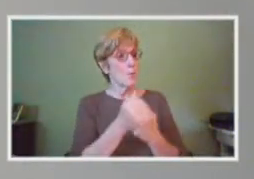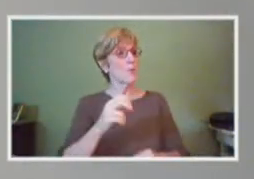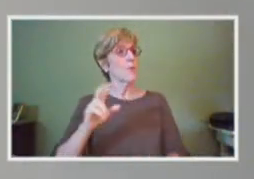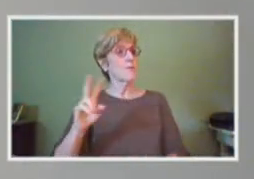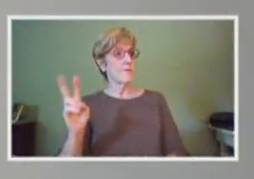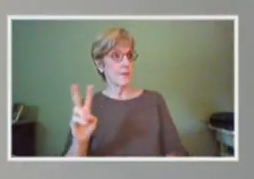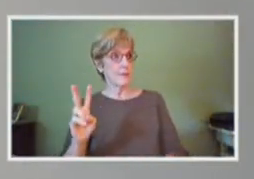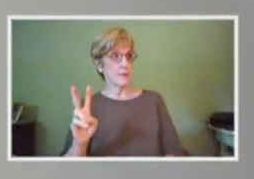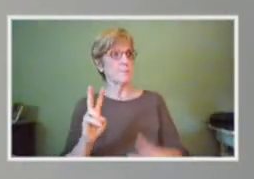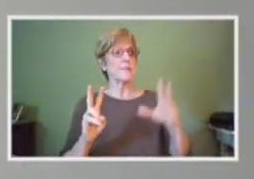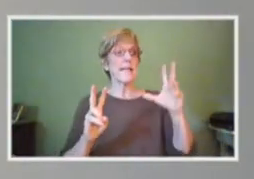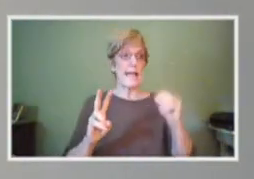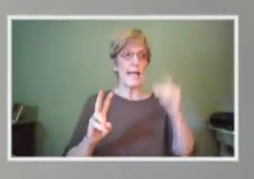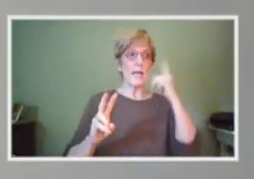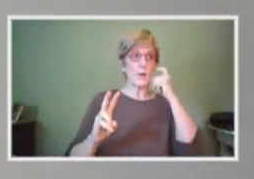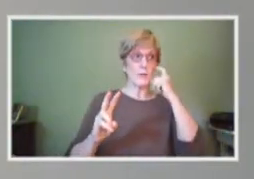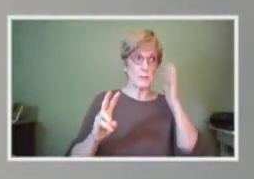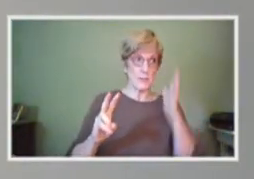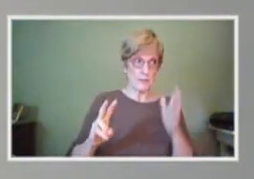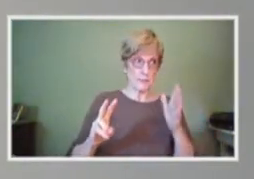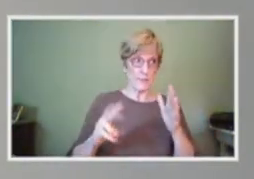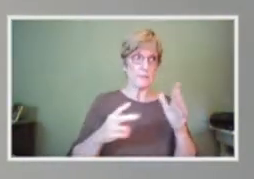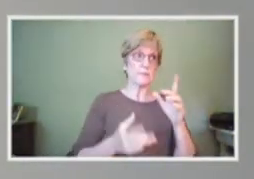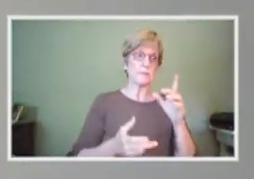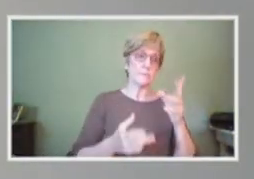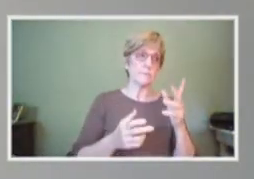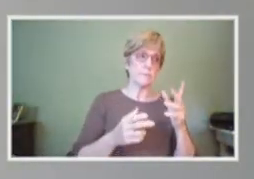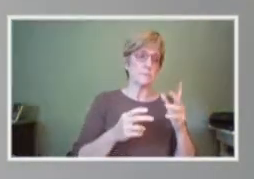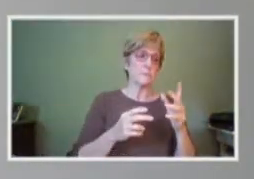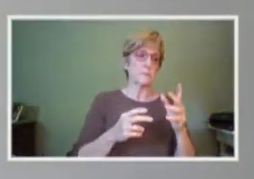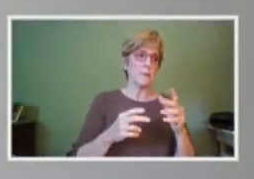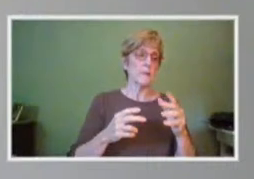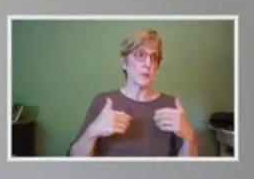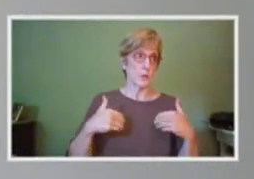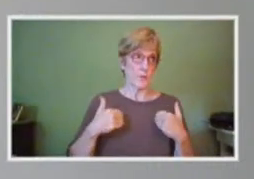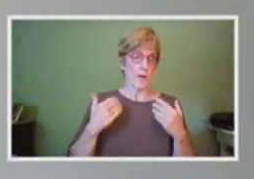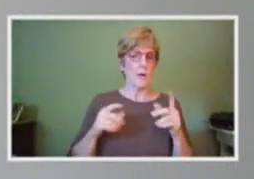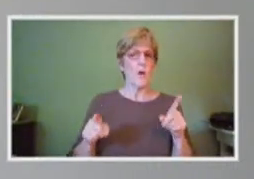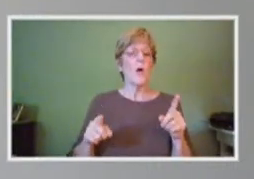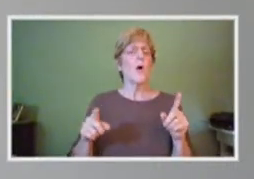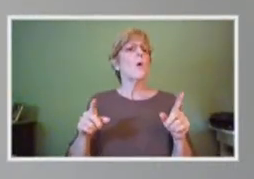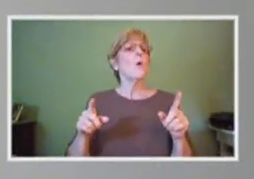for suspects, juvenile suspects, we saw there was,